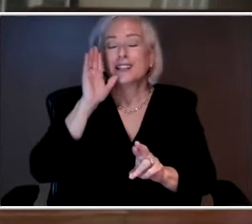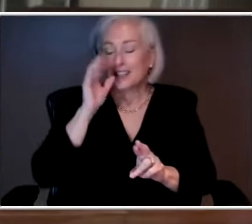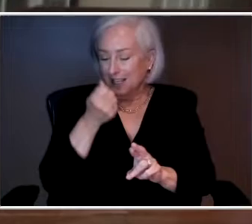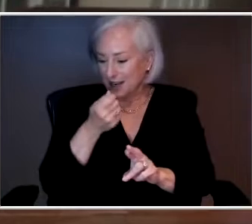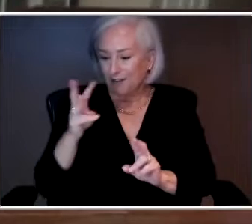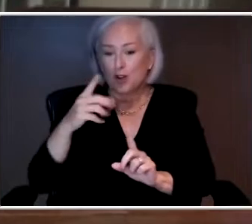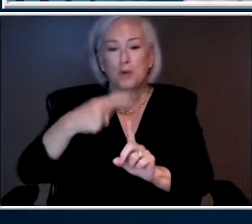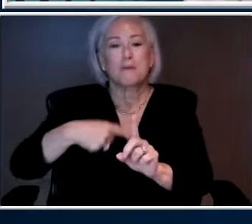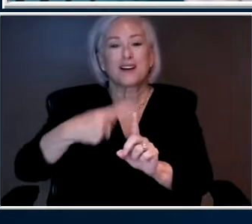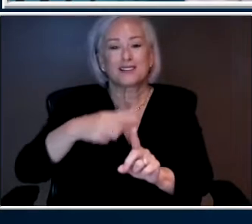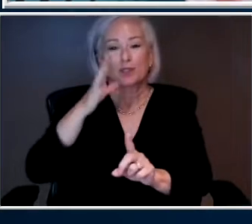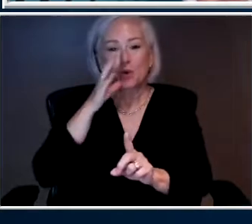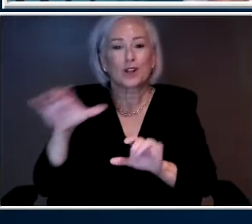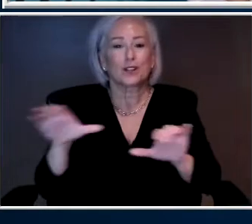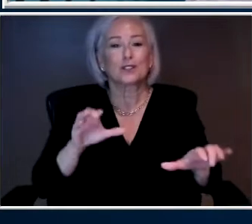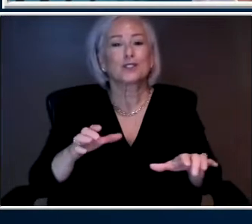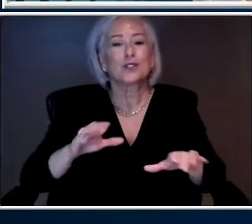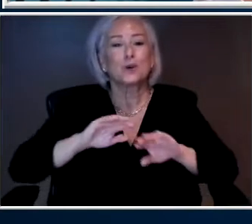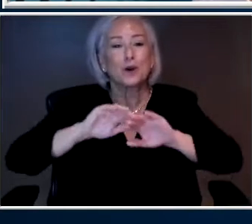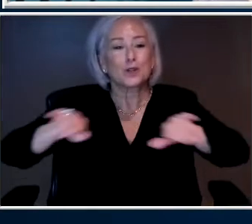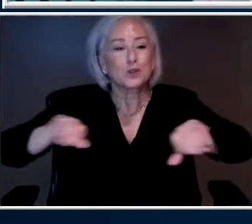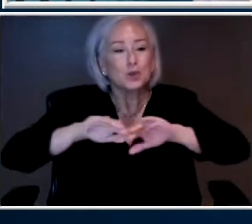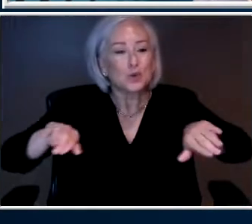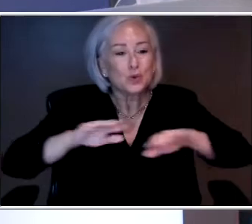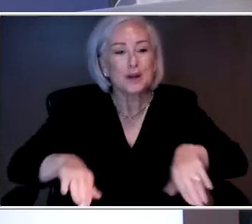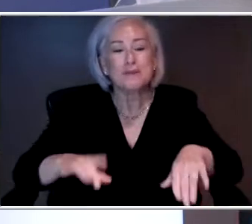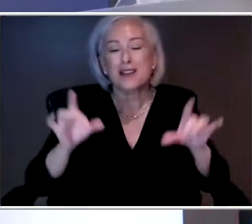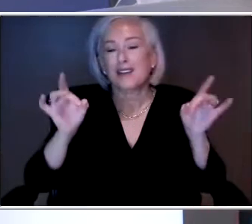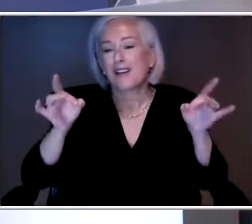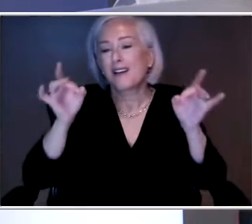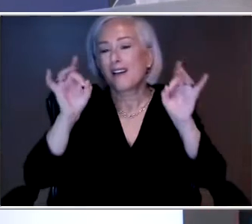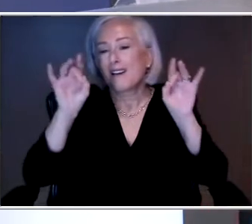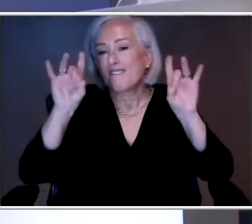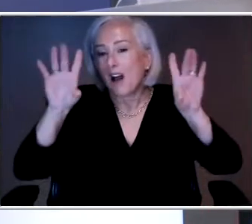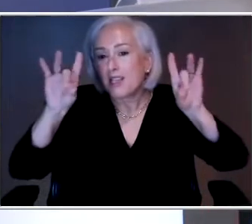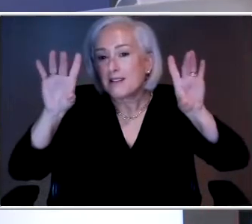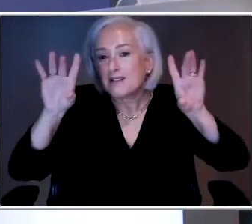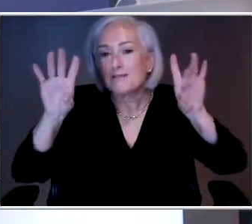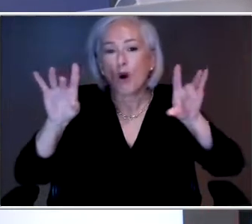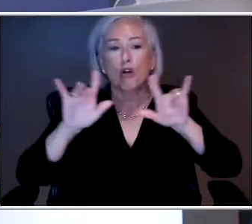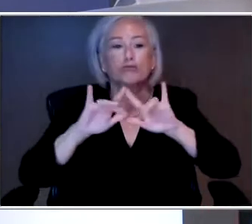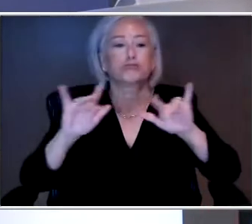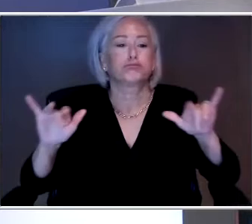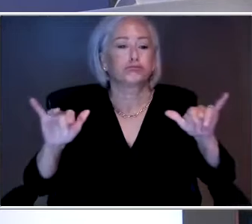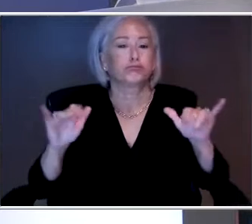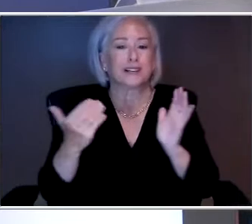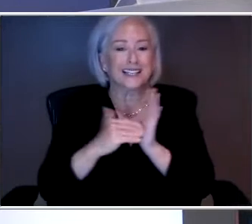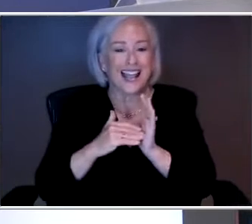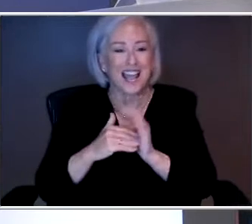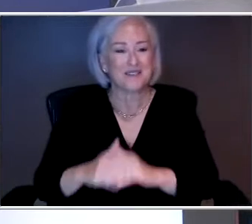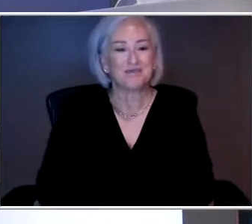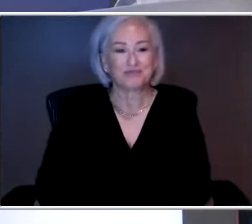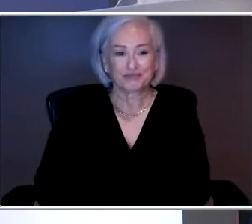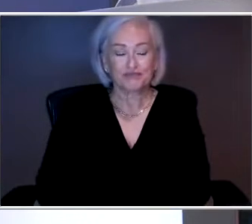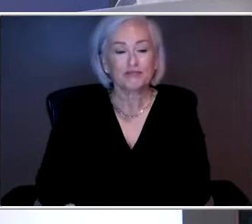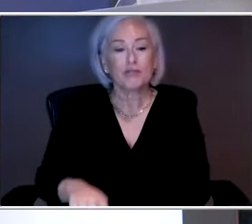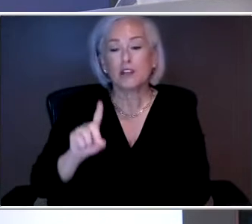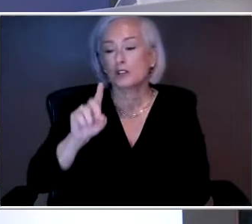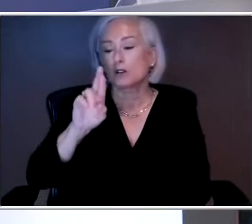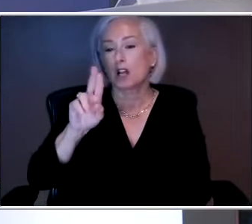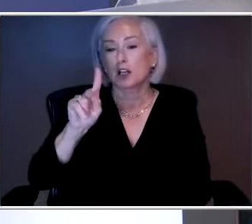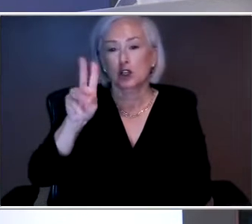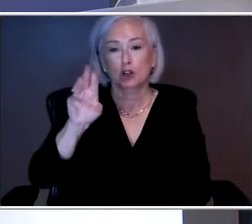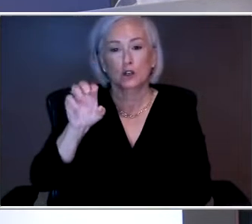again. Well, let's get technical a little bit with Dr. Coomer. So kind of help us understand that there's a waiting game involved here. She needs this